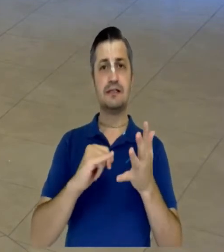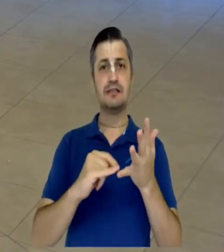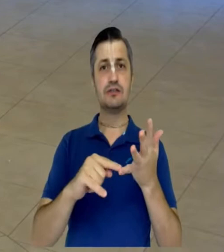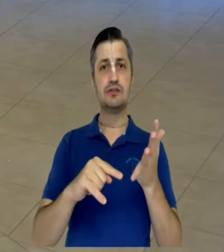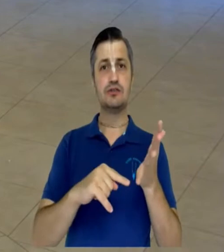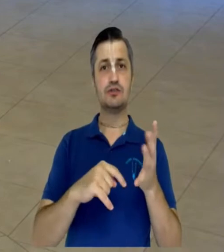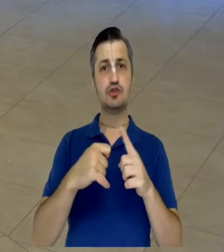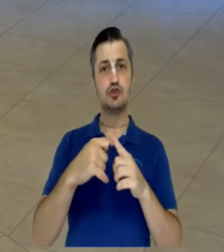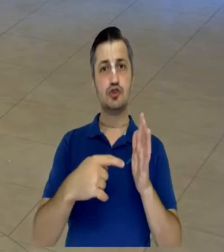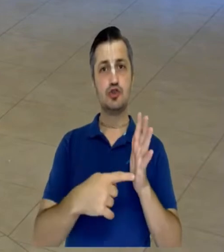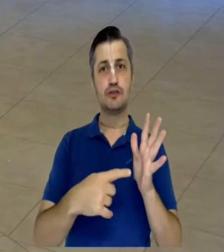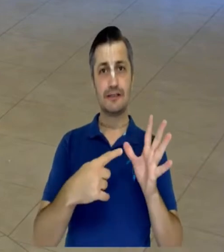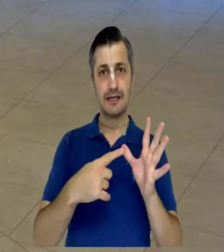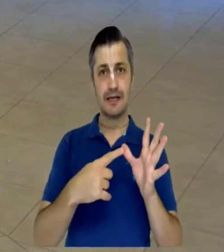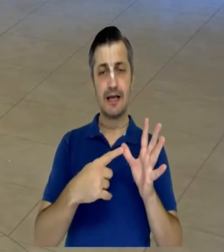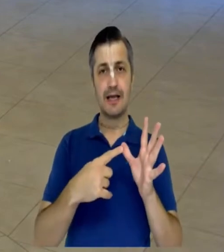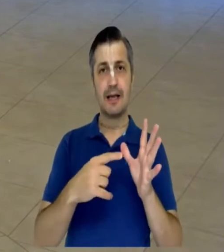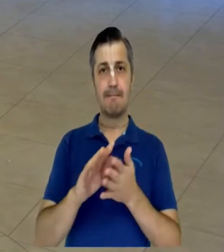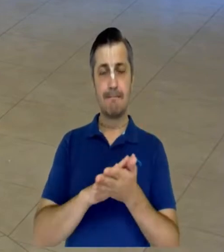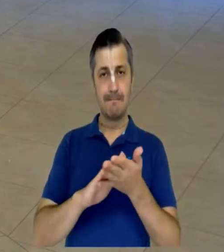Purushottama, is the oldest